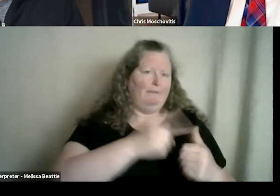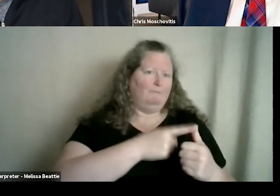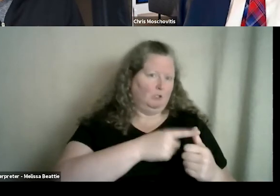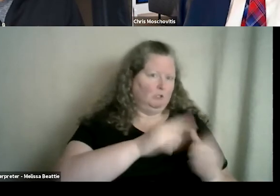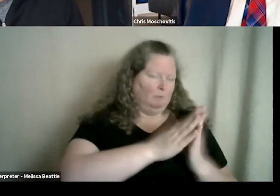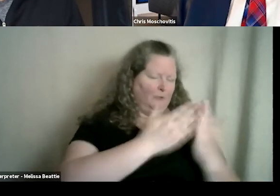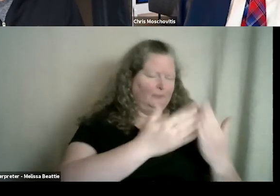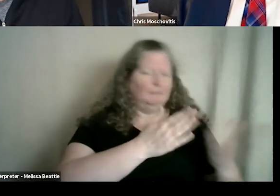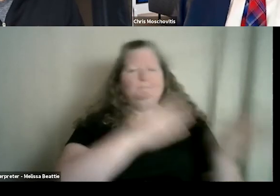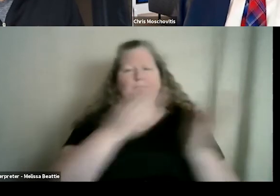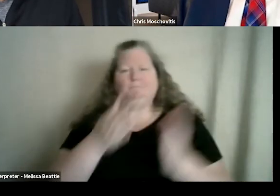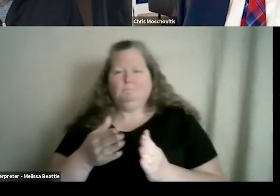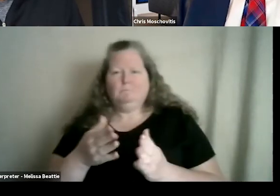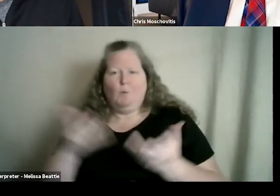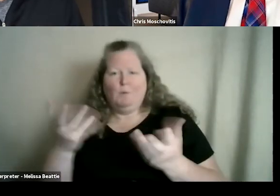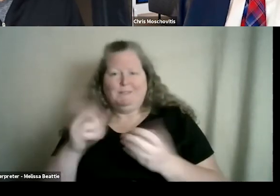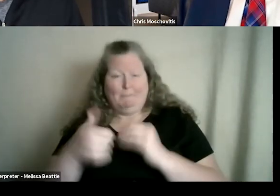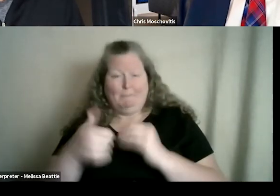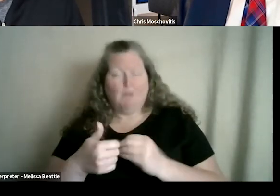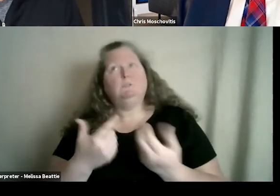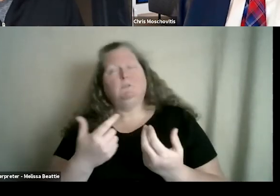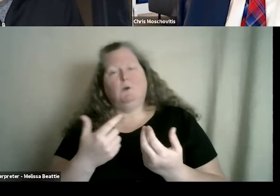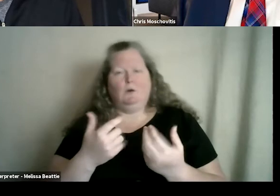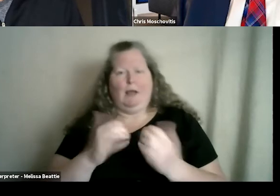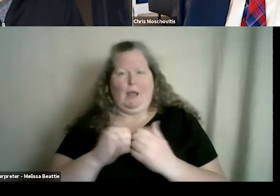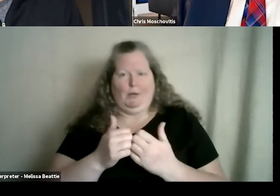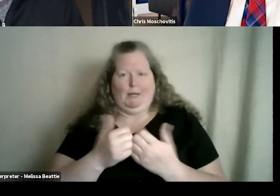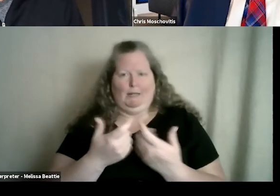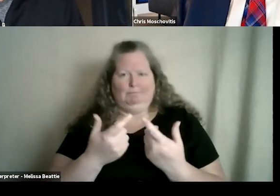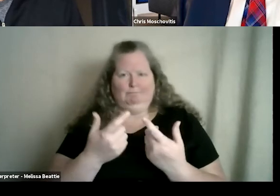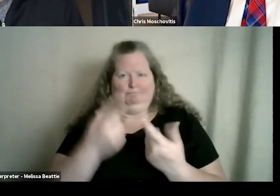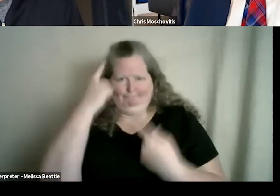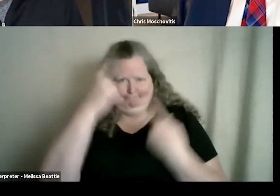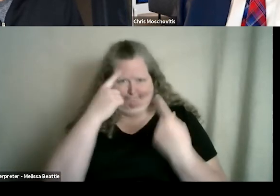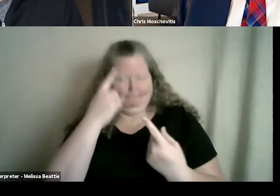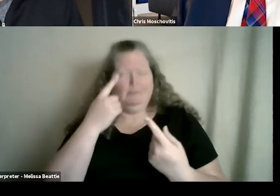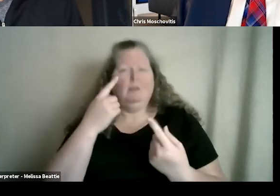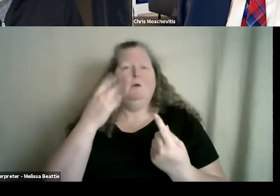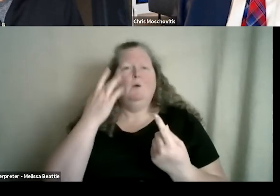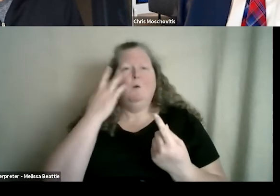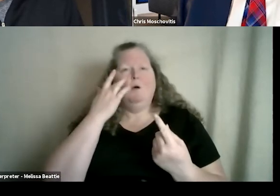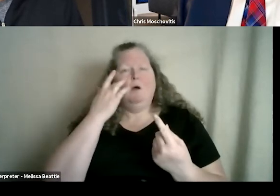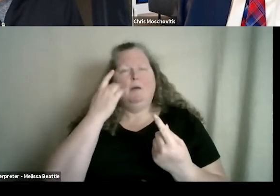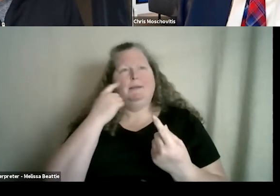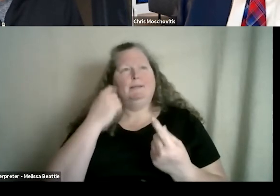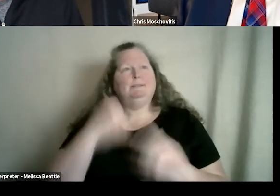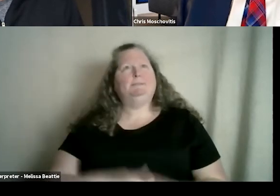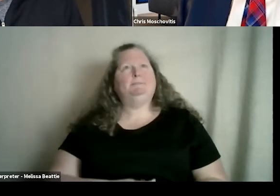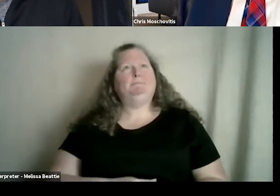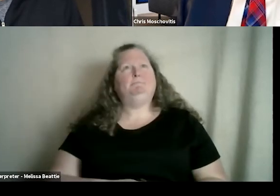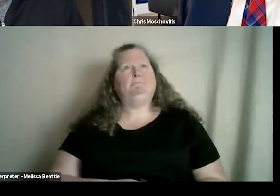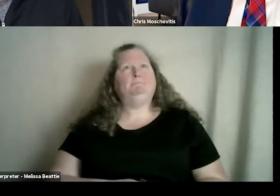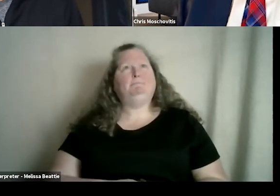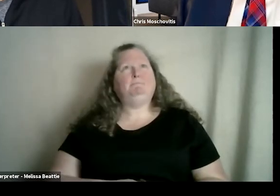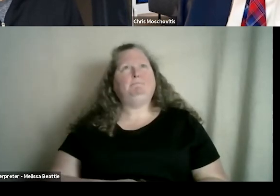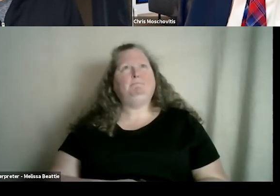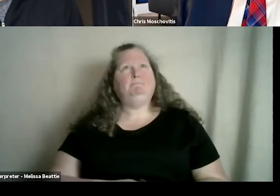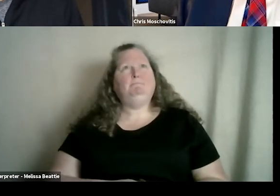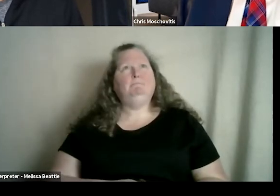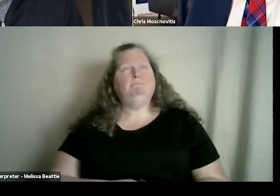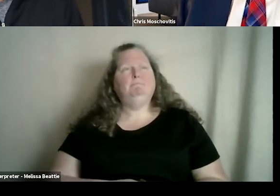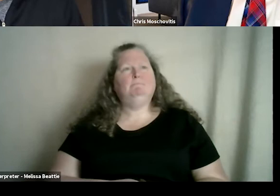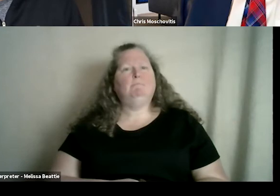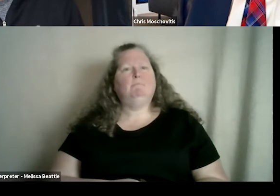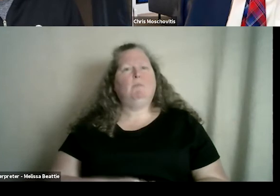how did it come about? It came about because I was fascinated, first and foremost, to be perfectly